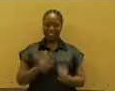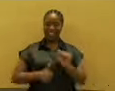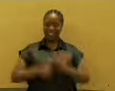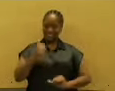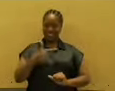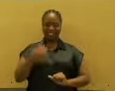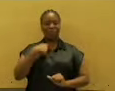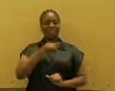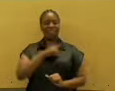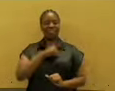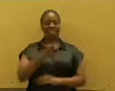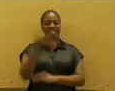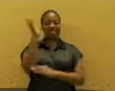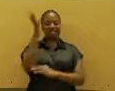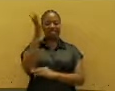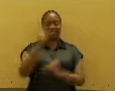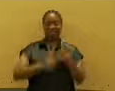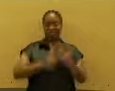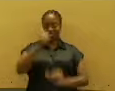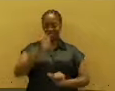because I'm presenting on it.